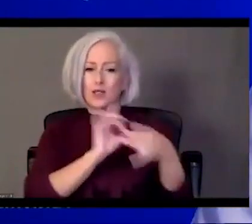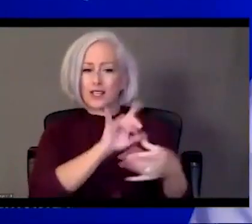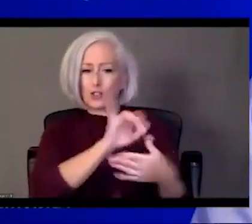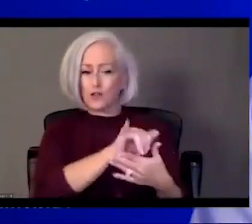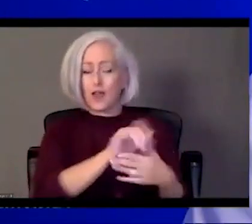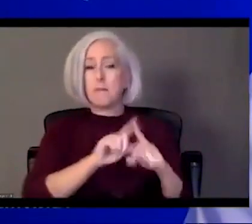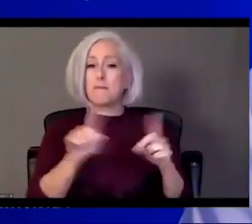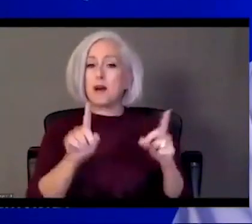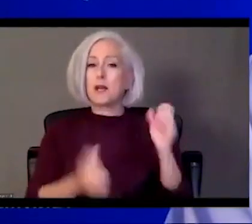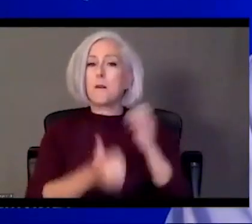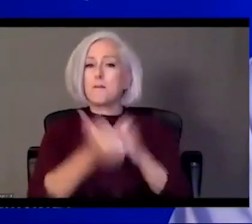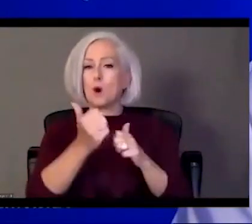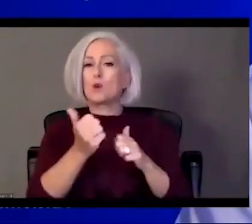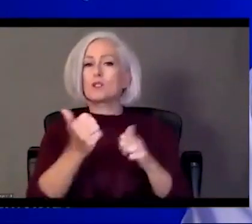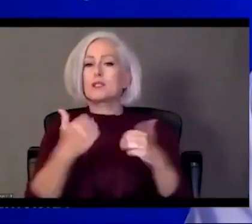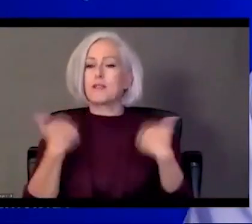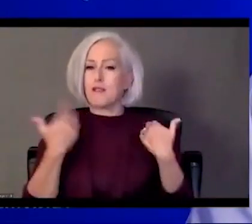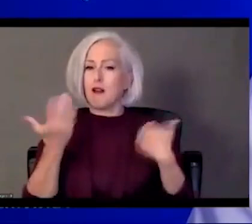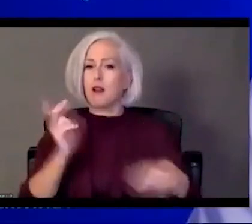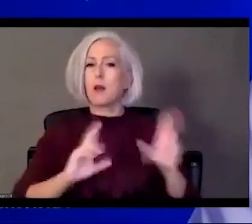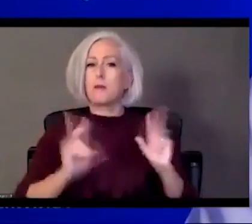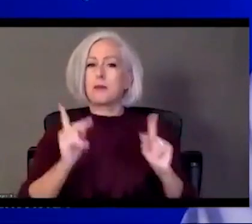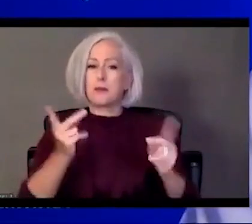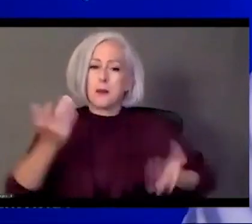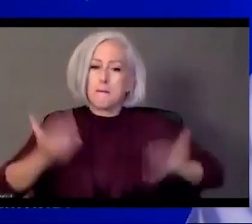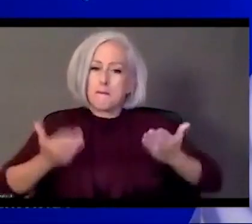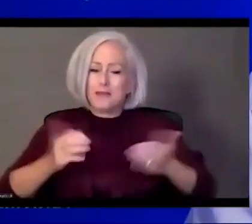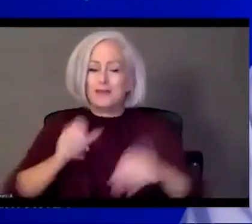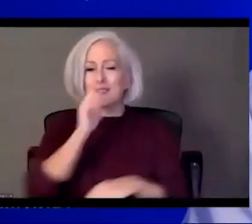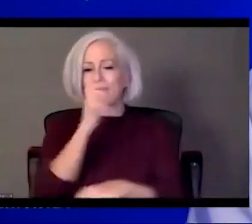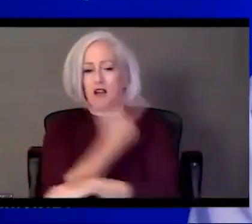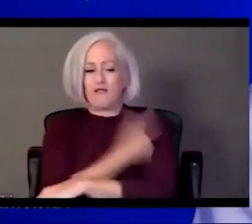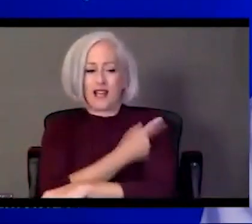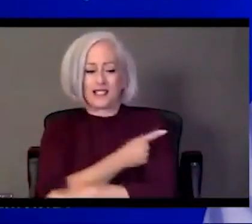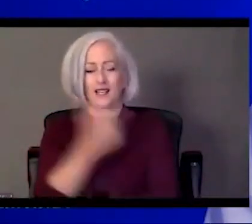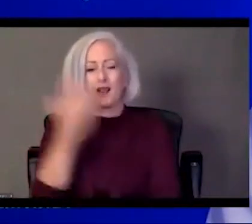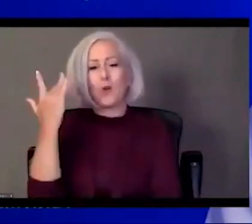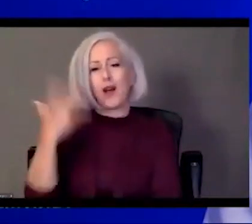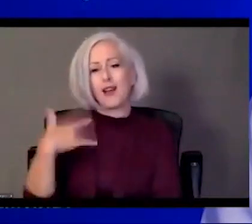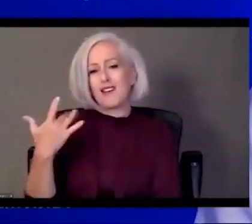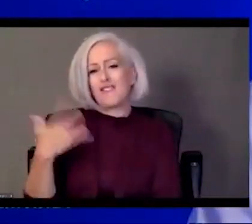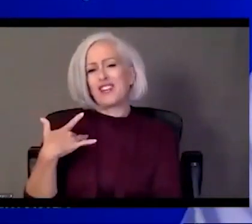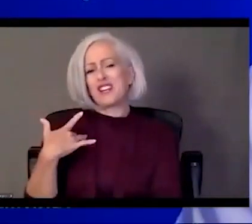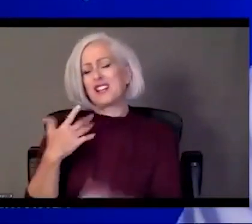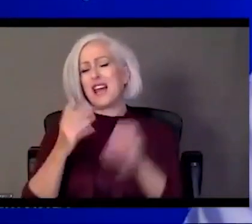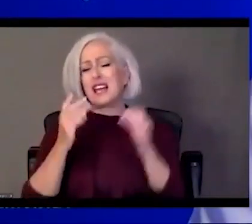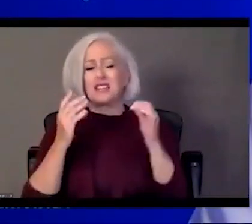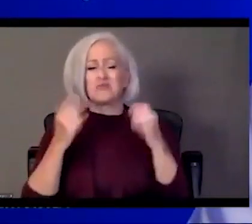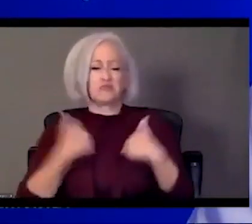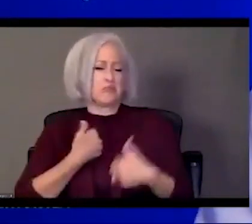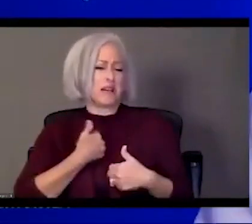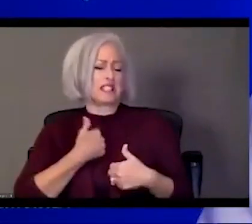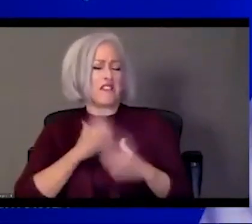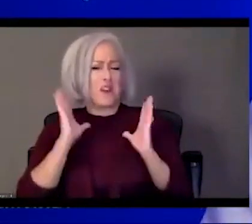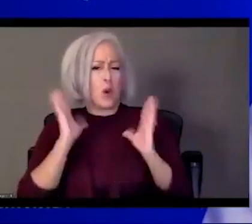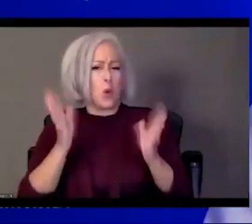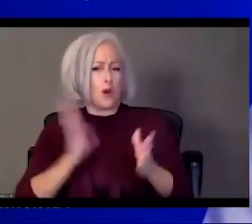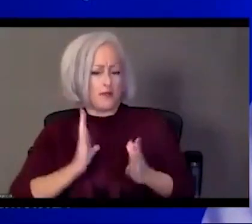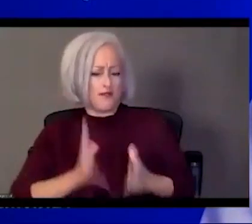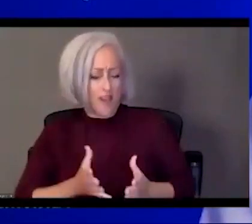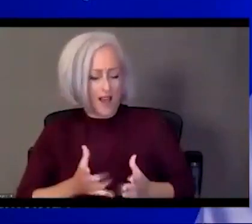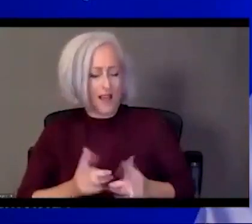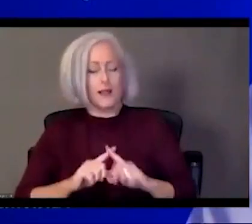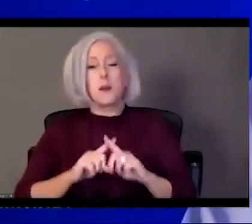those young people who are not vaccinated because they feel that individually they are going to be okay, but they are the ones out in those